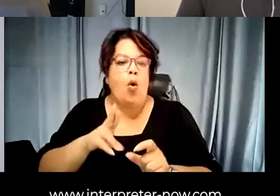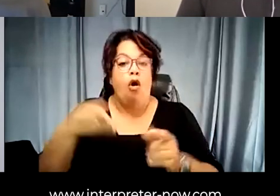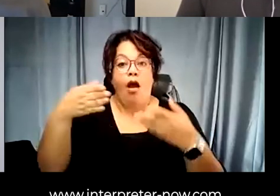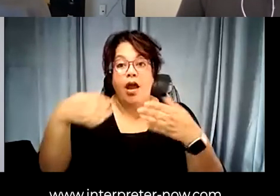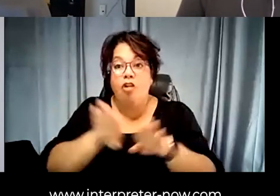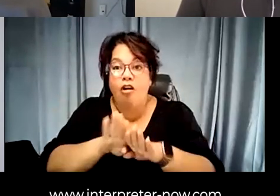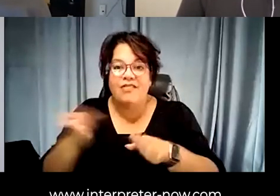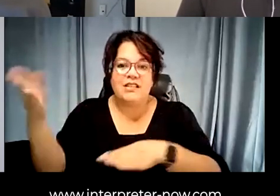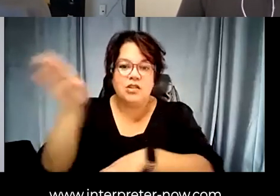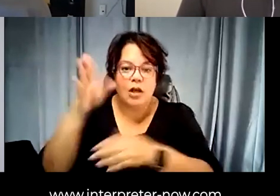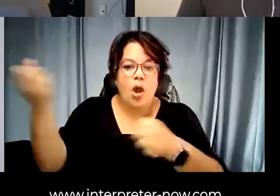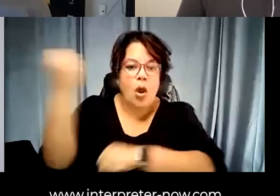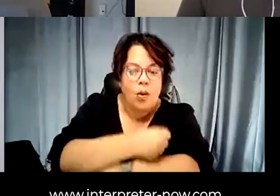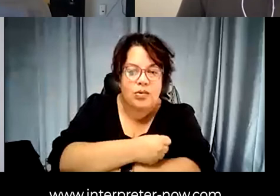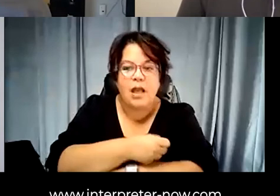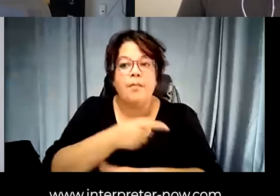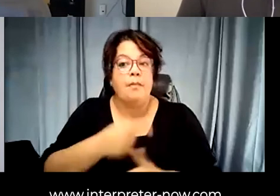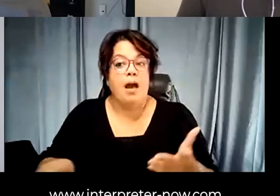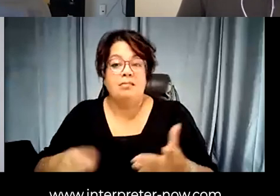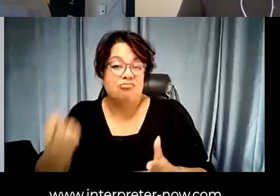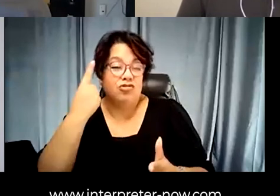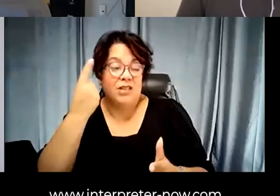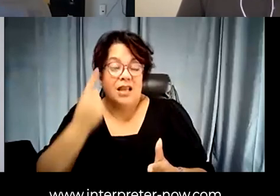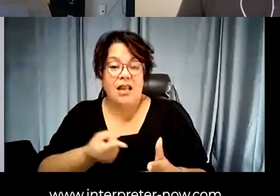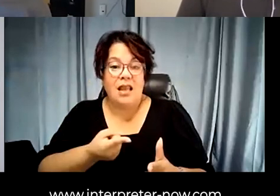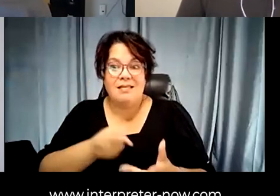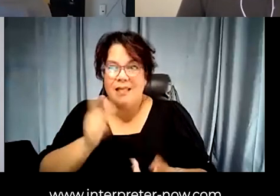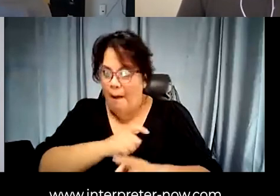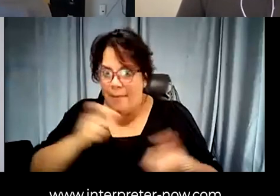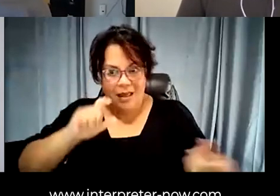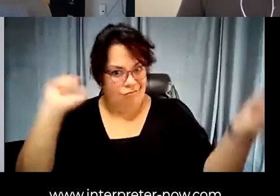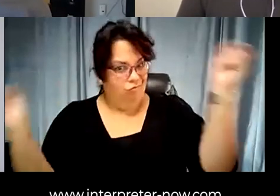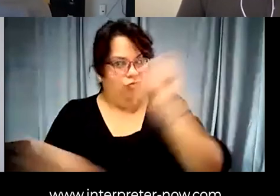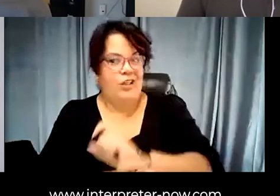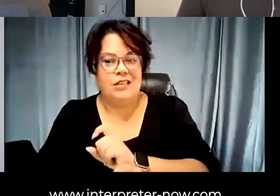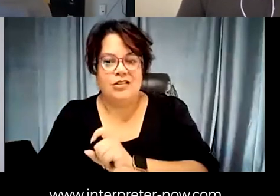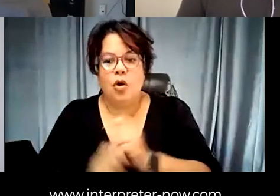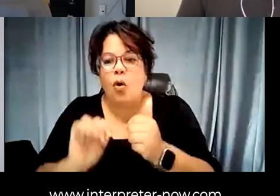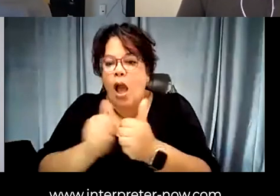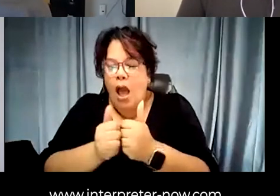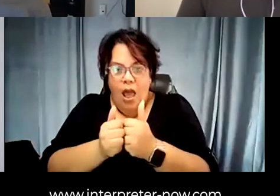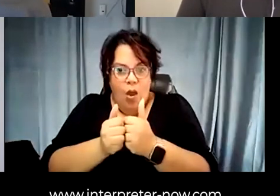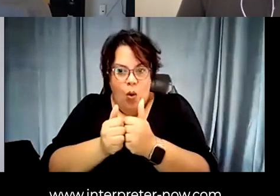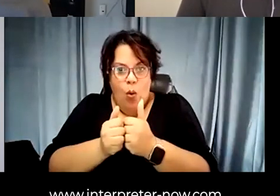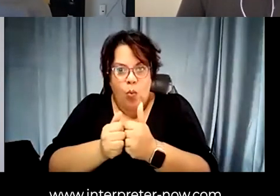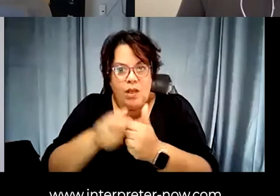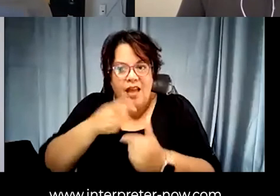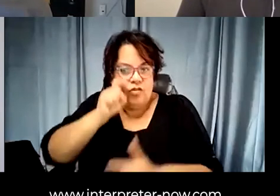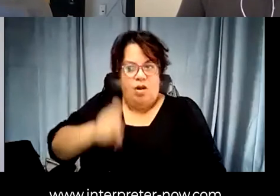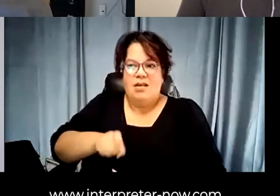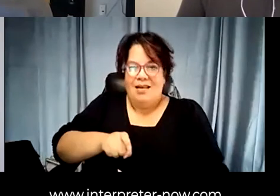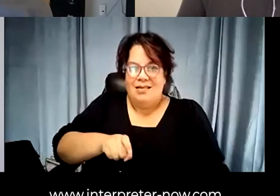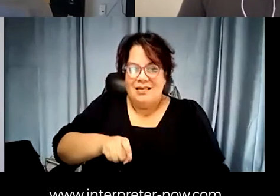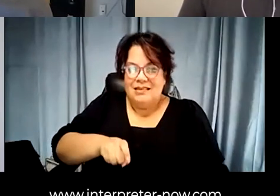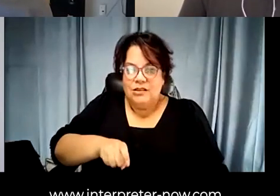the first things is to recognize it's a major shift. And so speaking to it as though it is such, I'm recognizing that